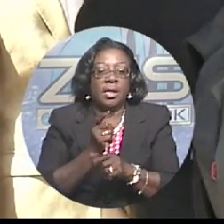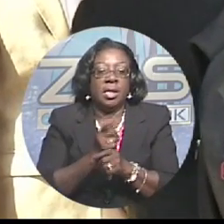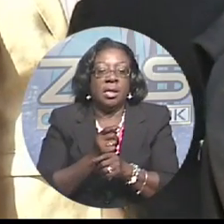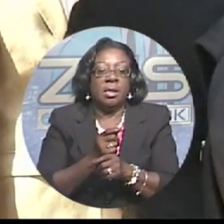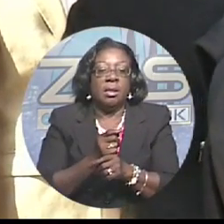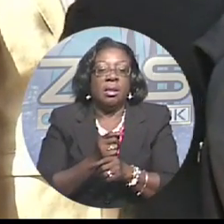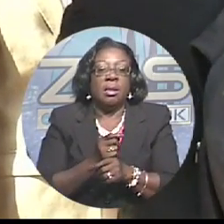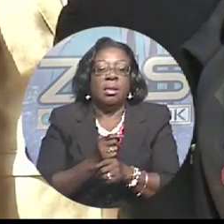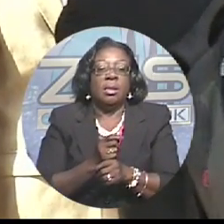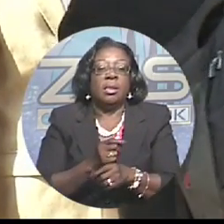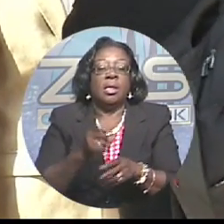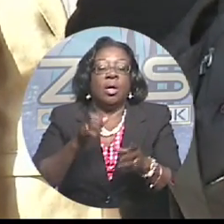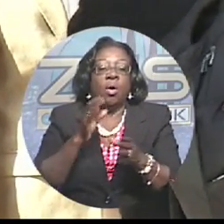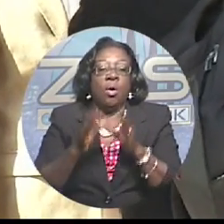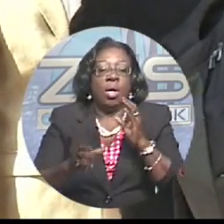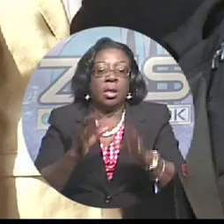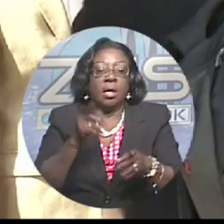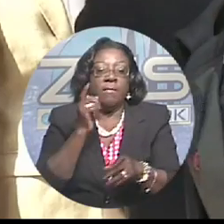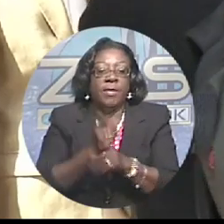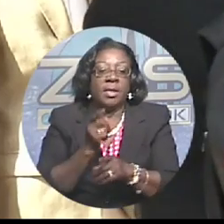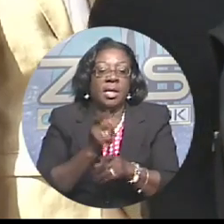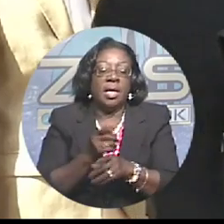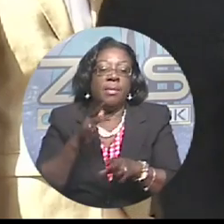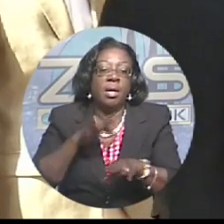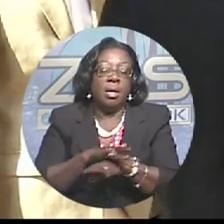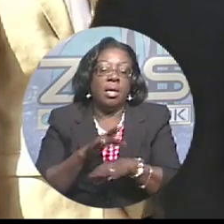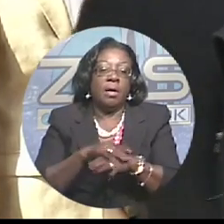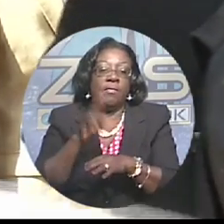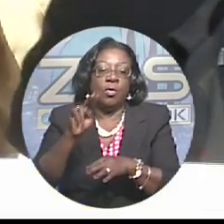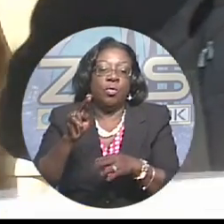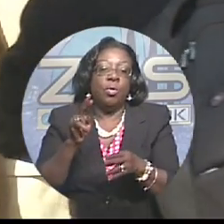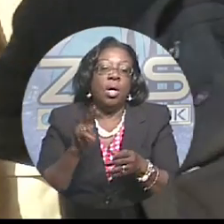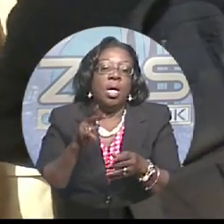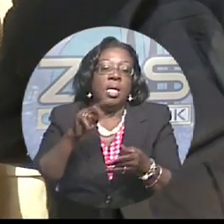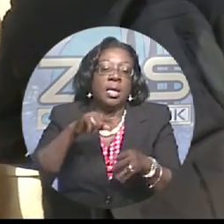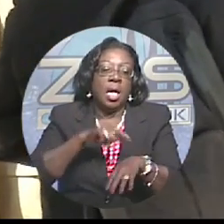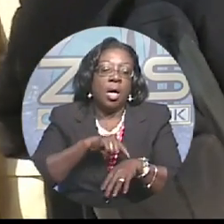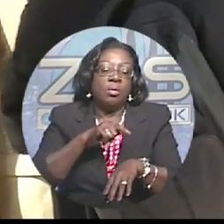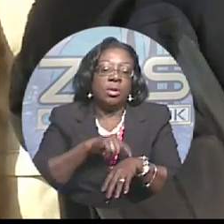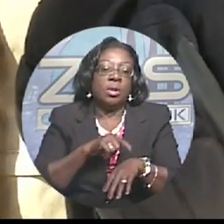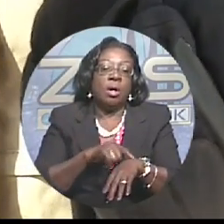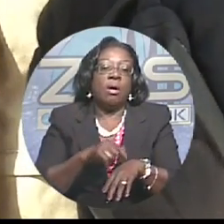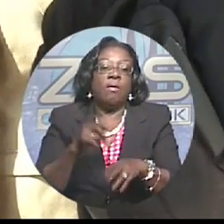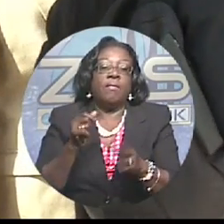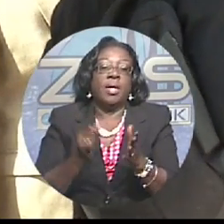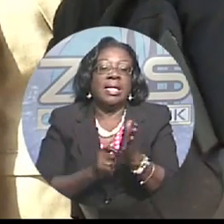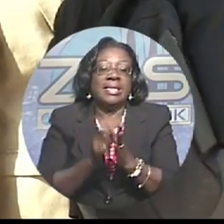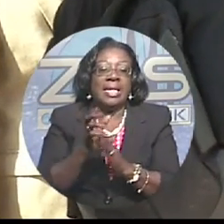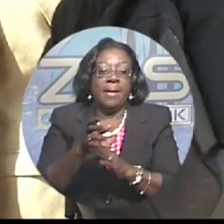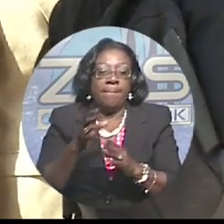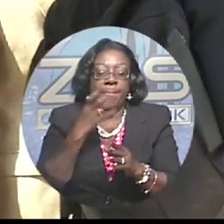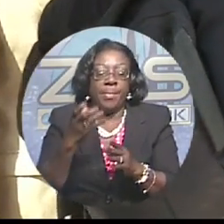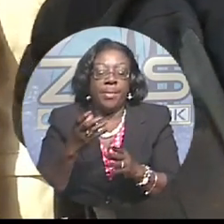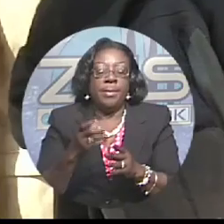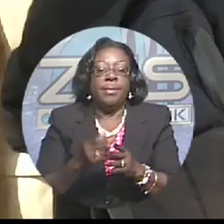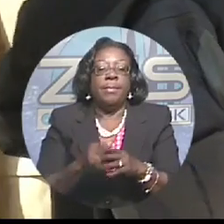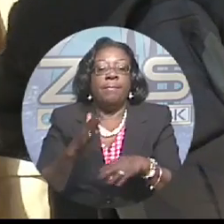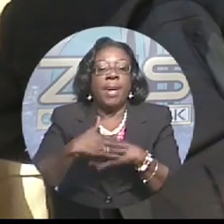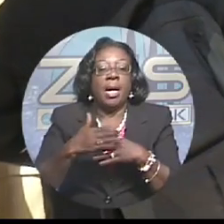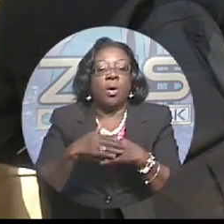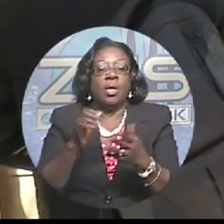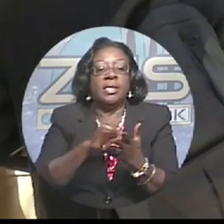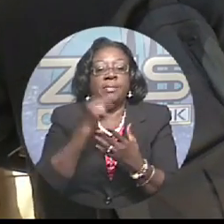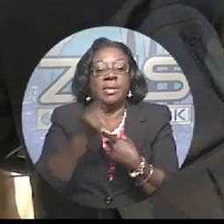contempt. The appellate court convicted Glinton earlier of two counts of contempt following his conduct back on September 28th.